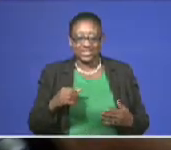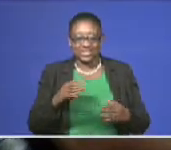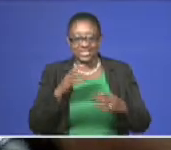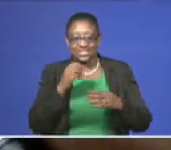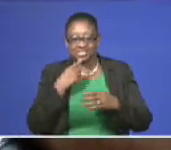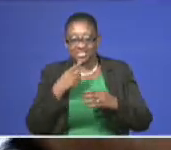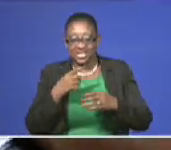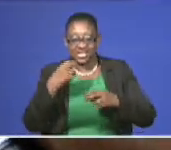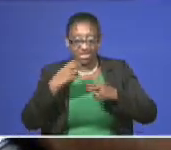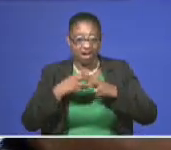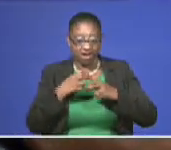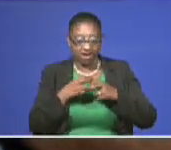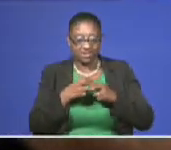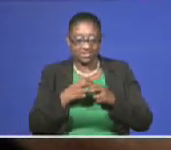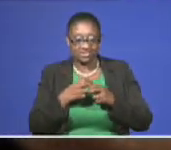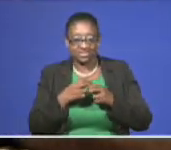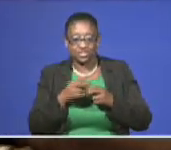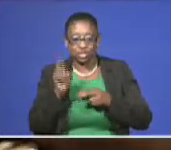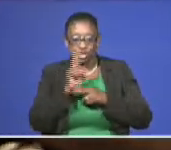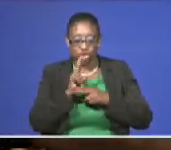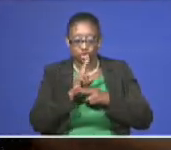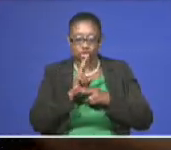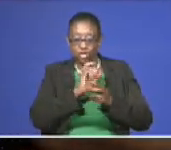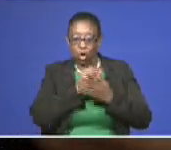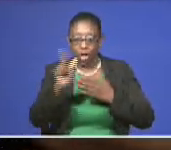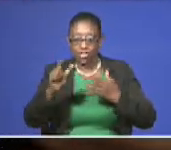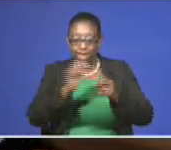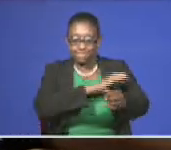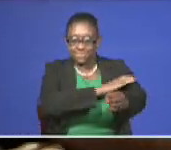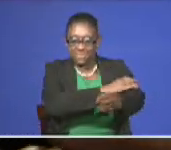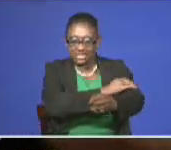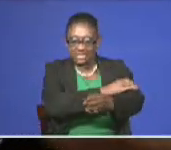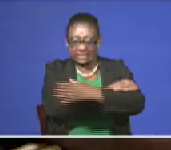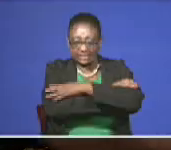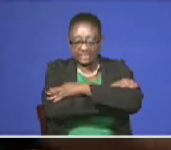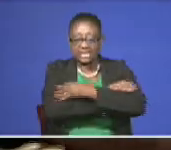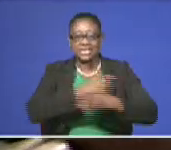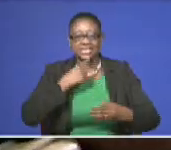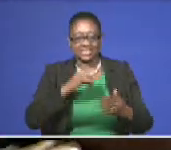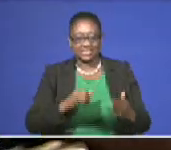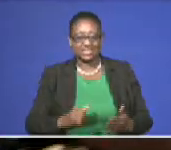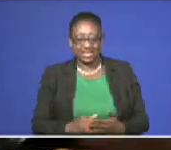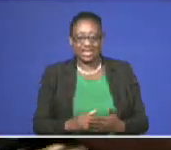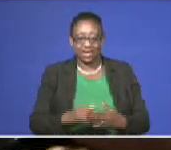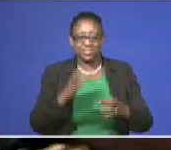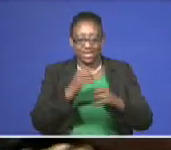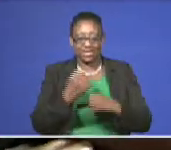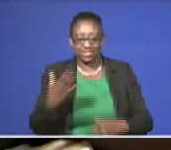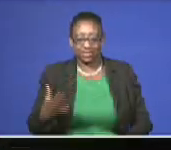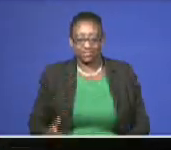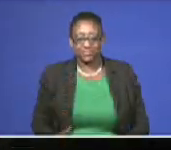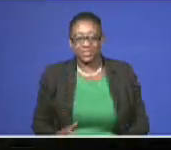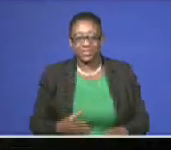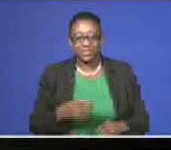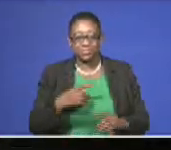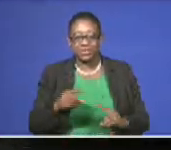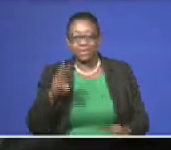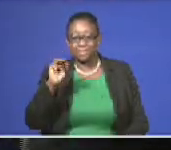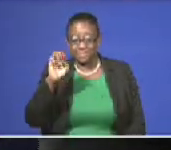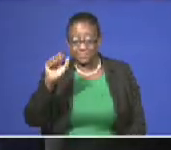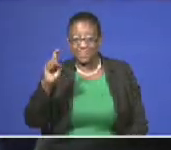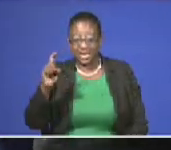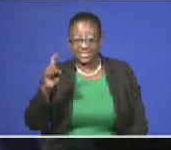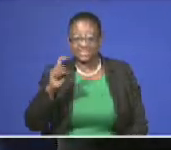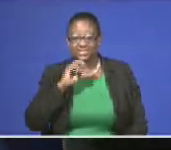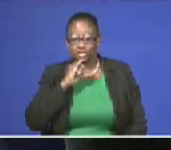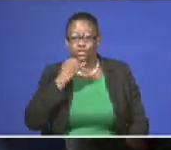makes it more difficult. You're using another muscle, so, but it's good. It's a MacFit is great.